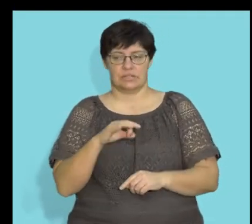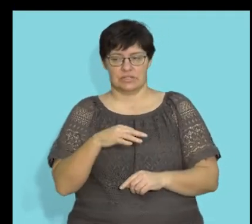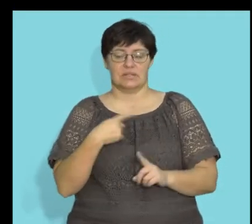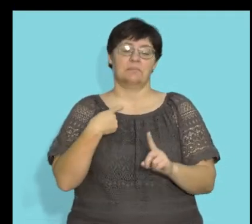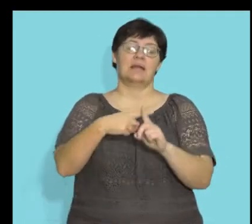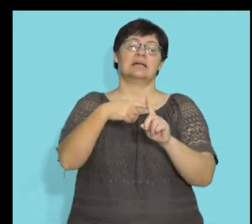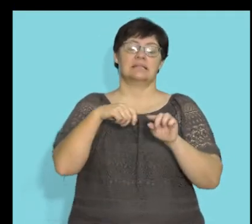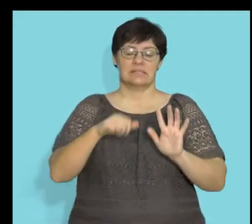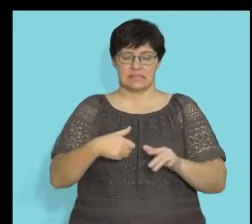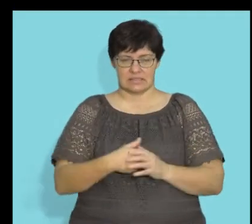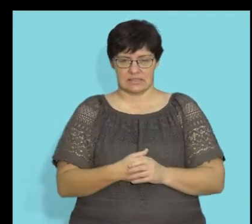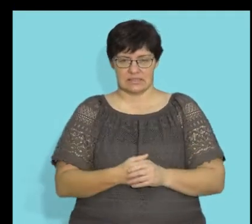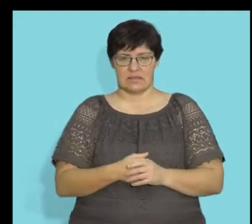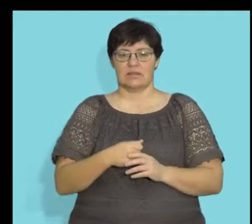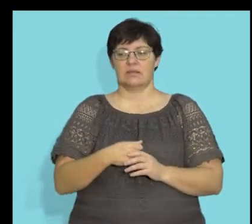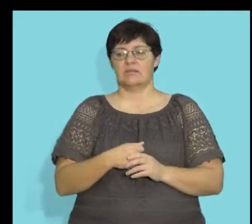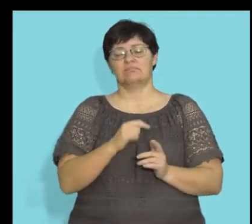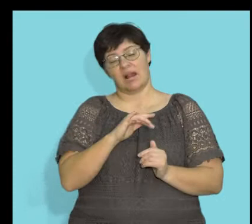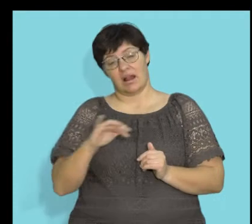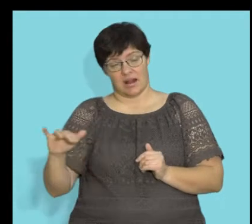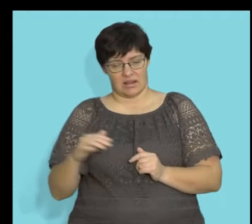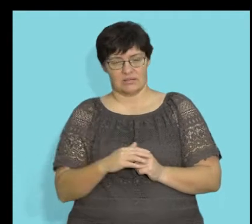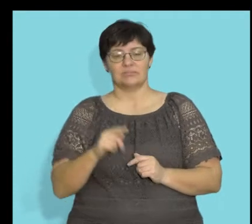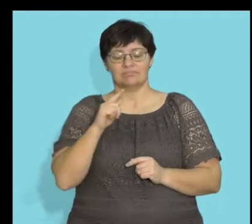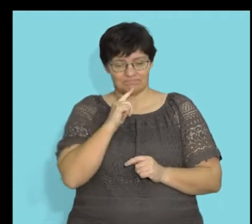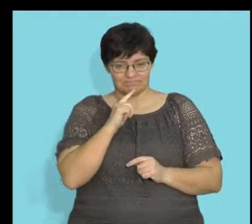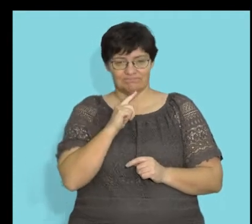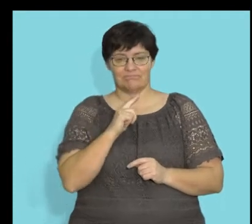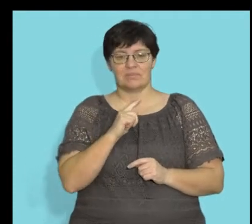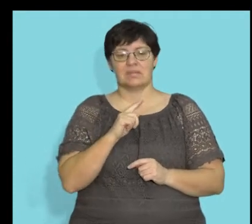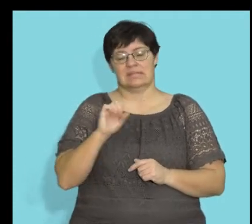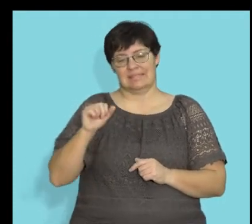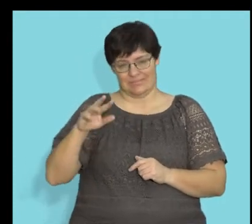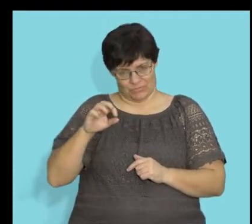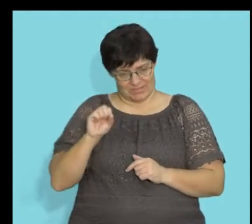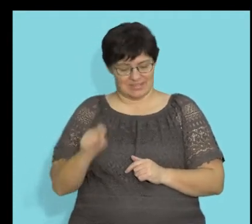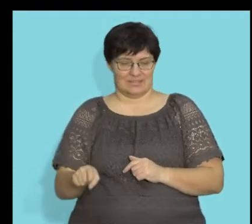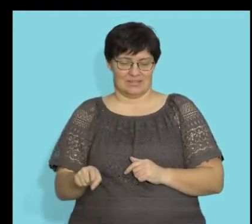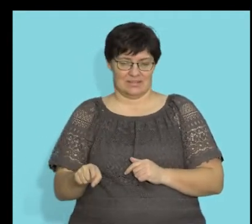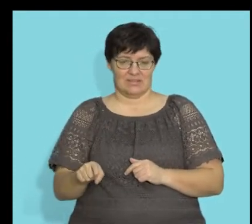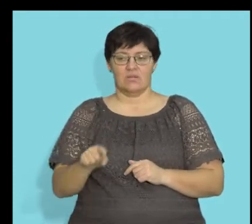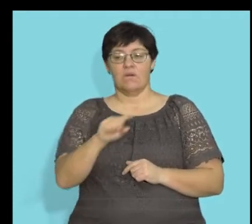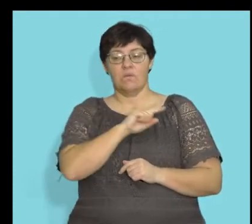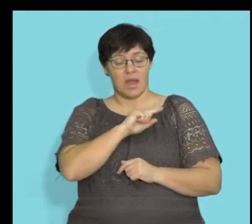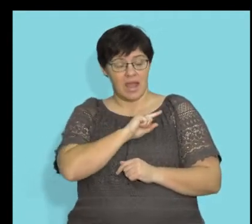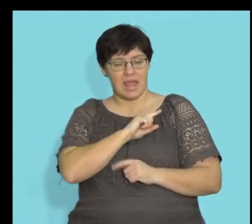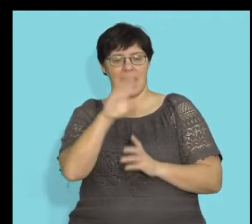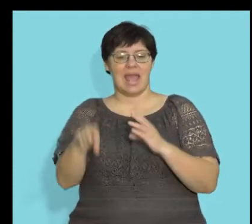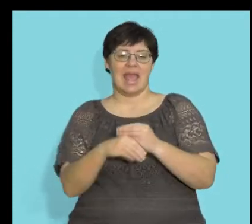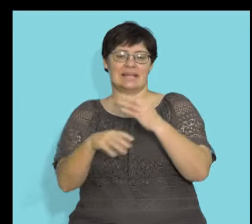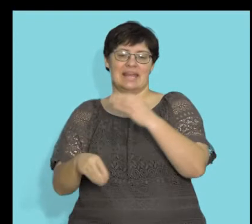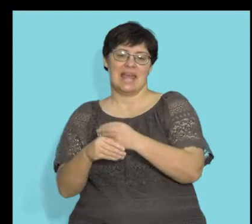10 plus 13 plus 16. This is an arithmetic series. It is a